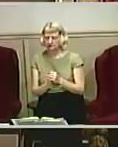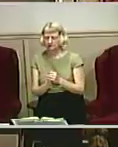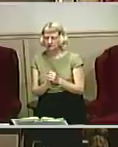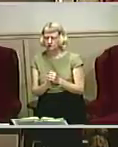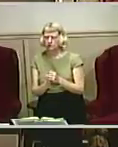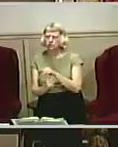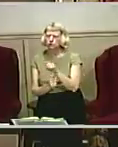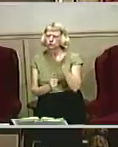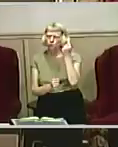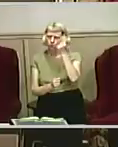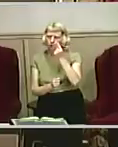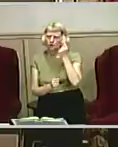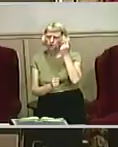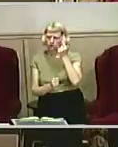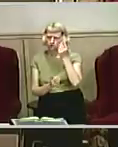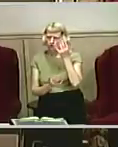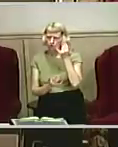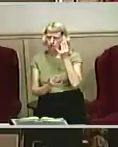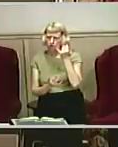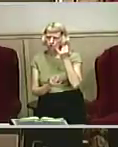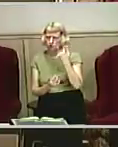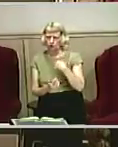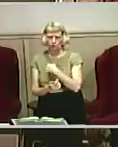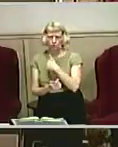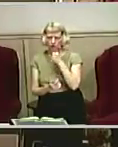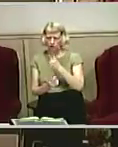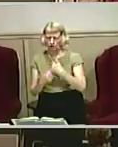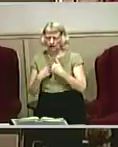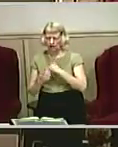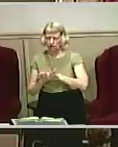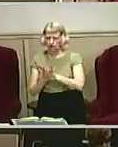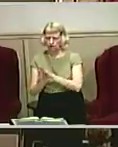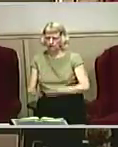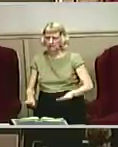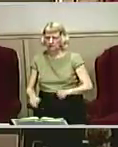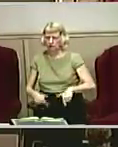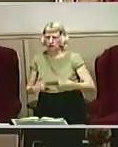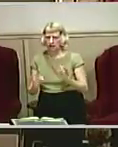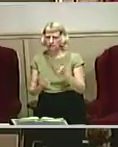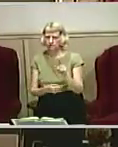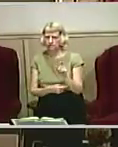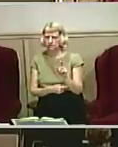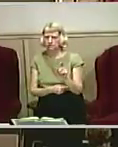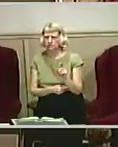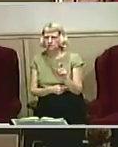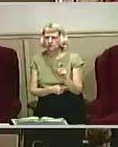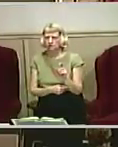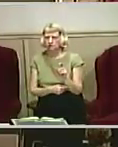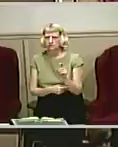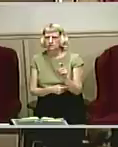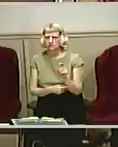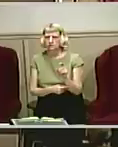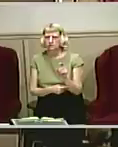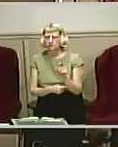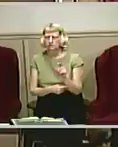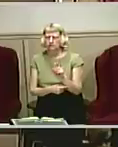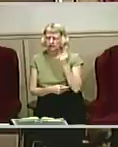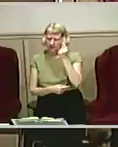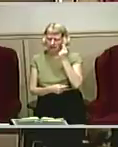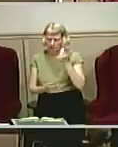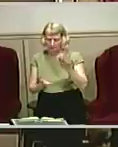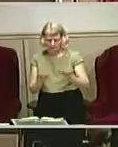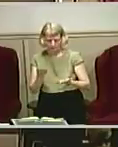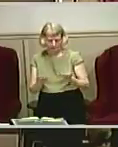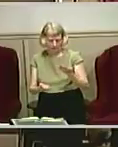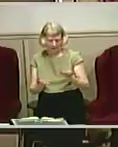Did you ever just wonder why maybe we don't have peace in our lives? And did you ever just think maybe